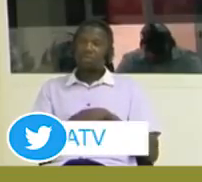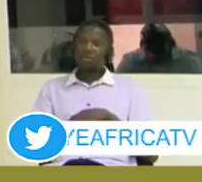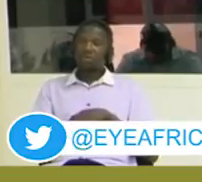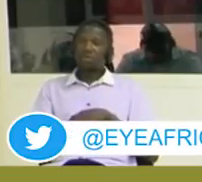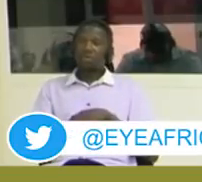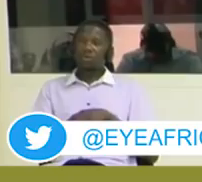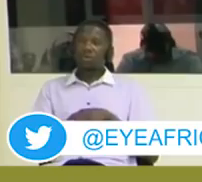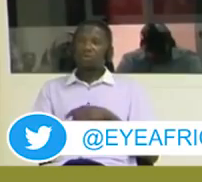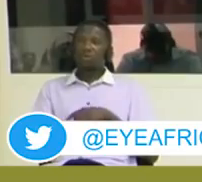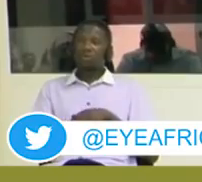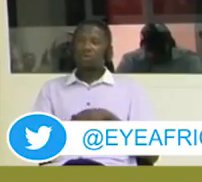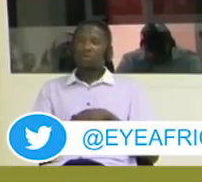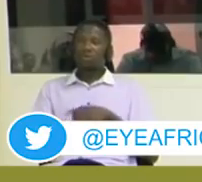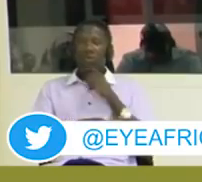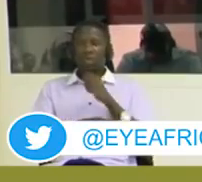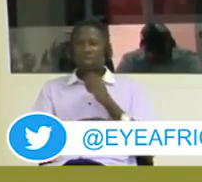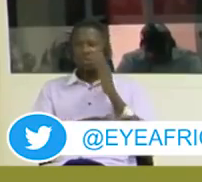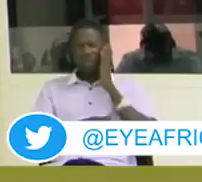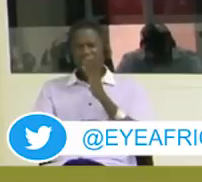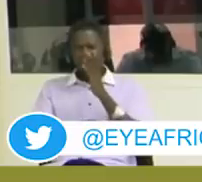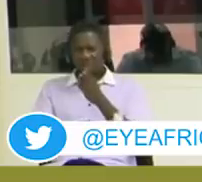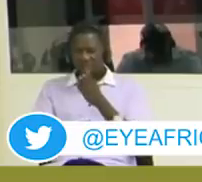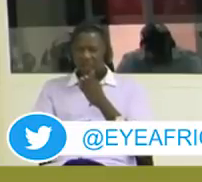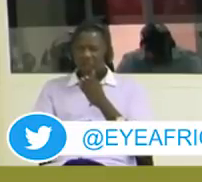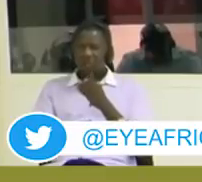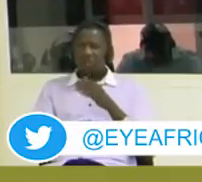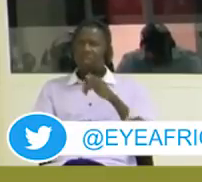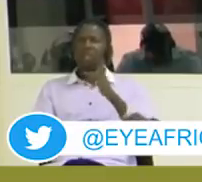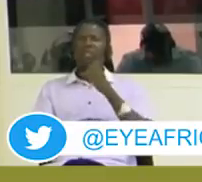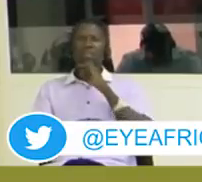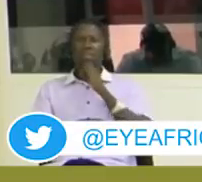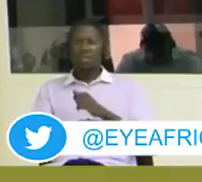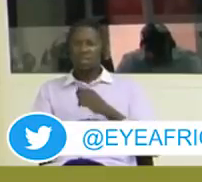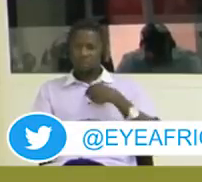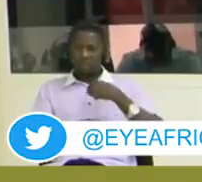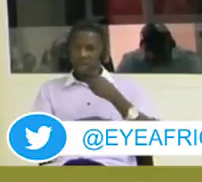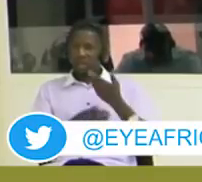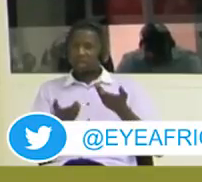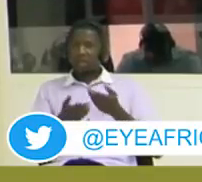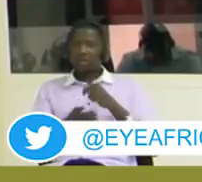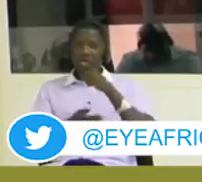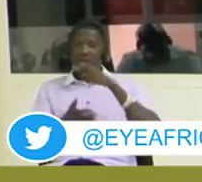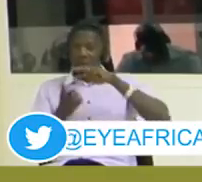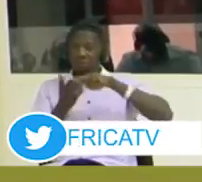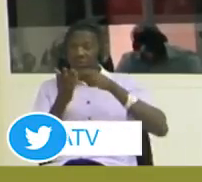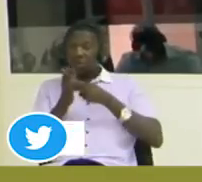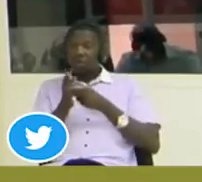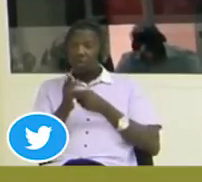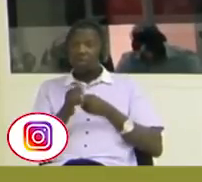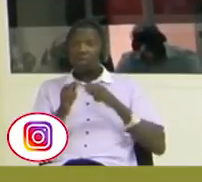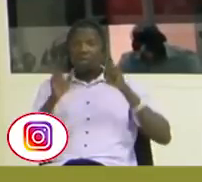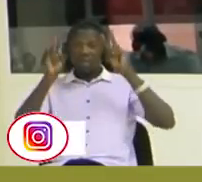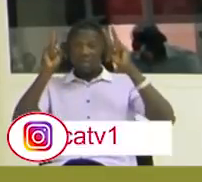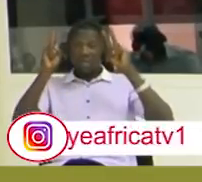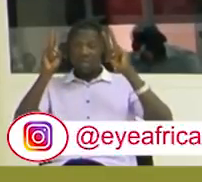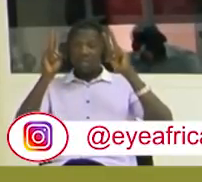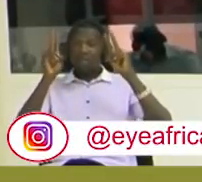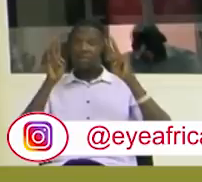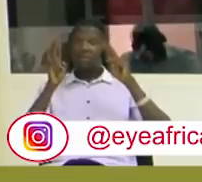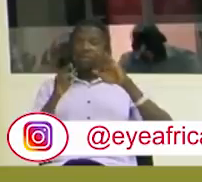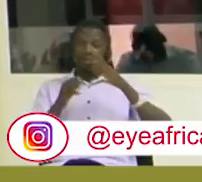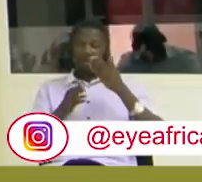not? Are you really serious? Yes, sir, I am. You mean that Yaya Jammeh may